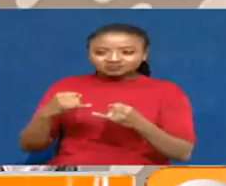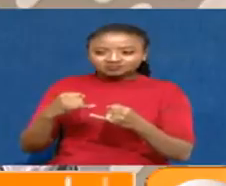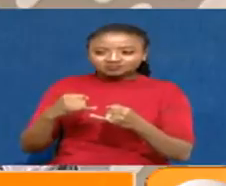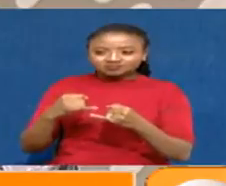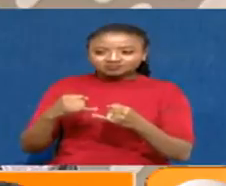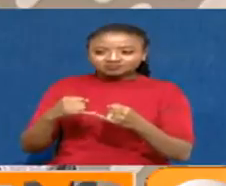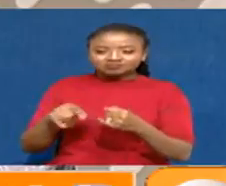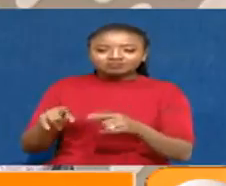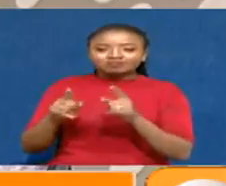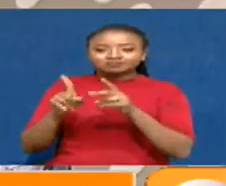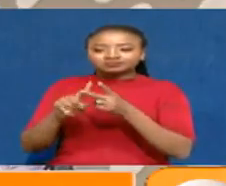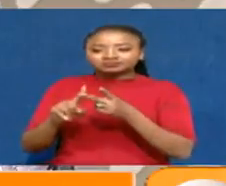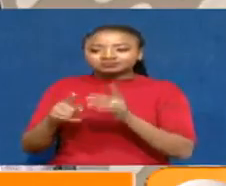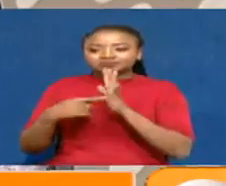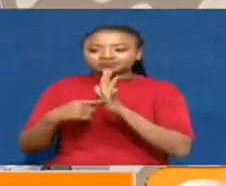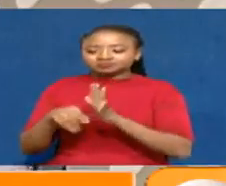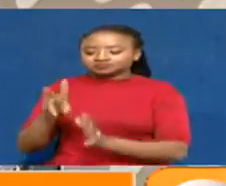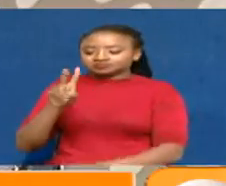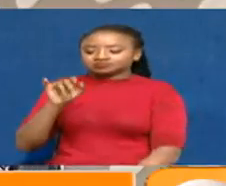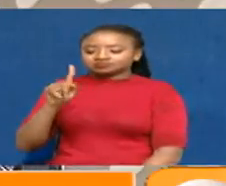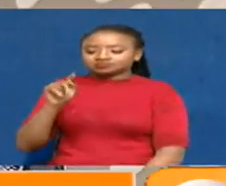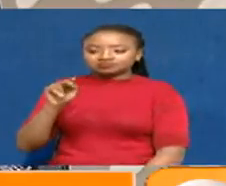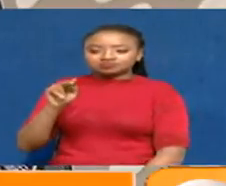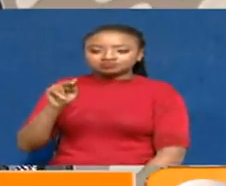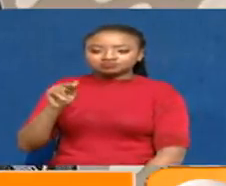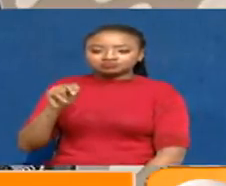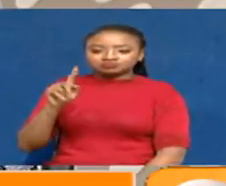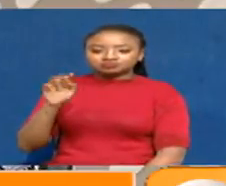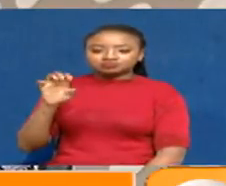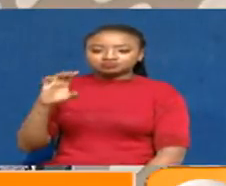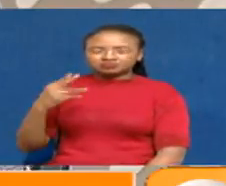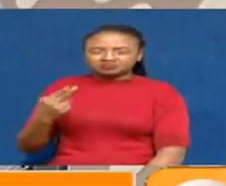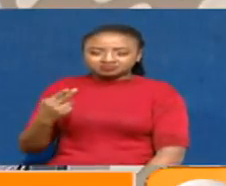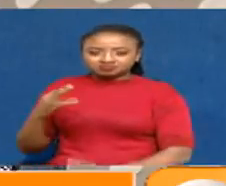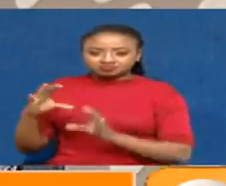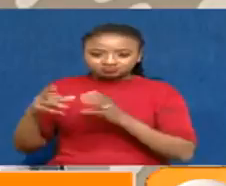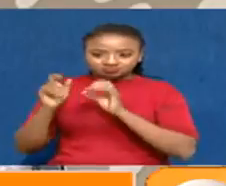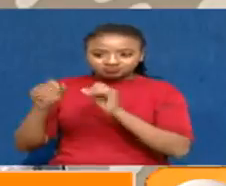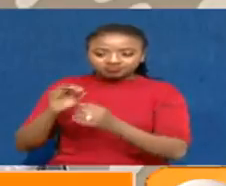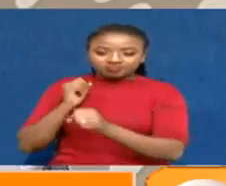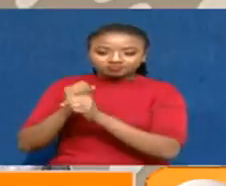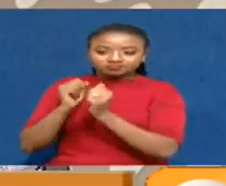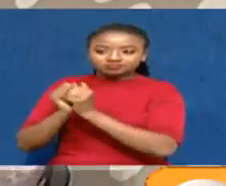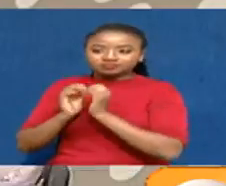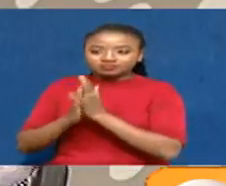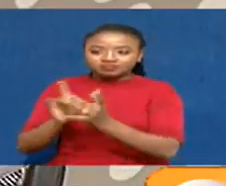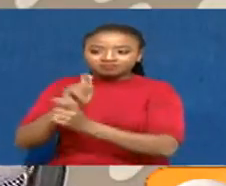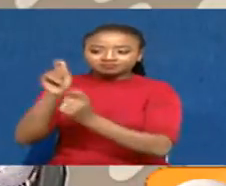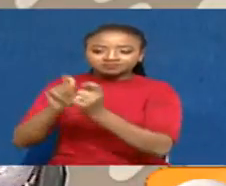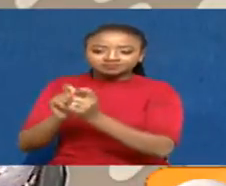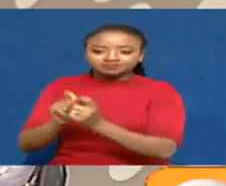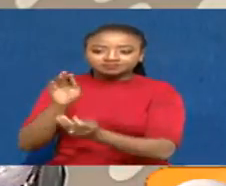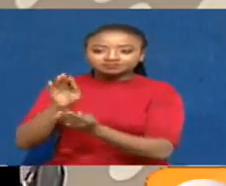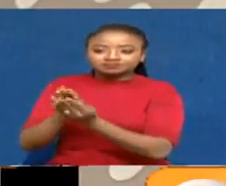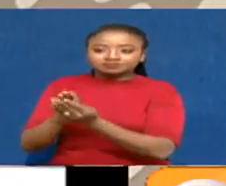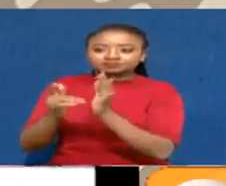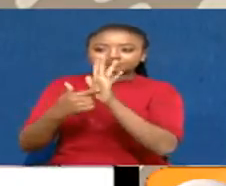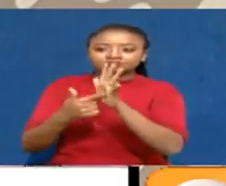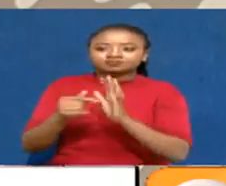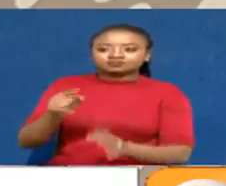to fintech companies. They can easily partner with a certain bank because I don't think, for example,